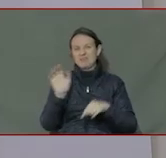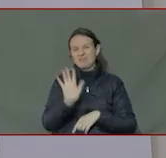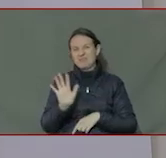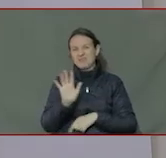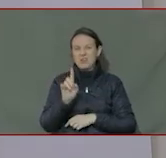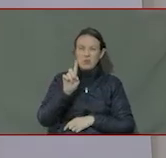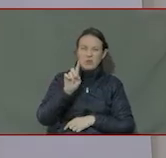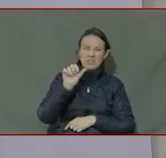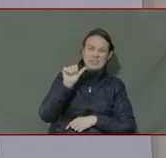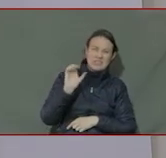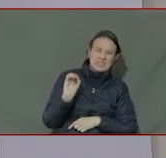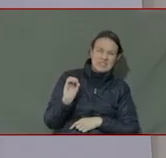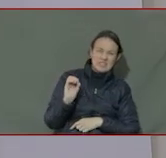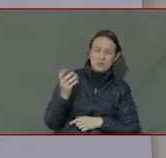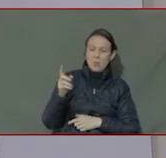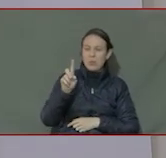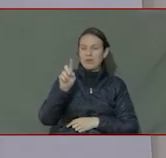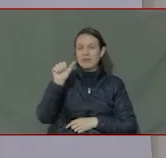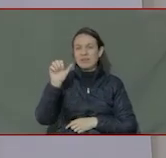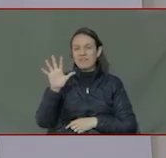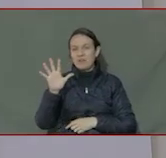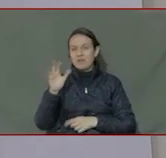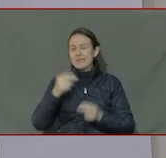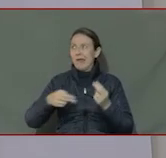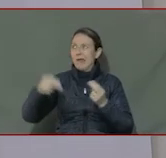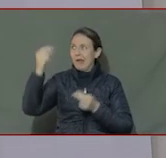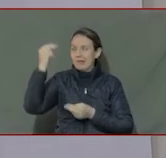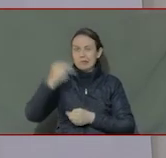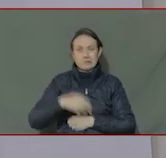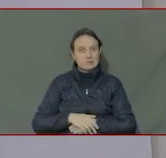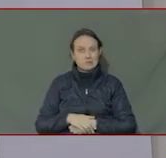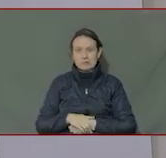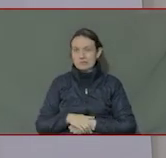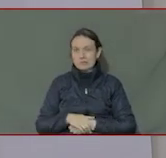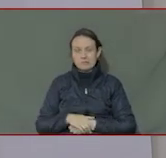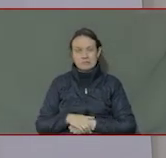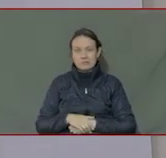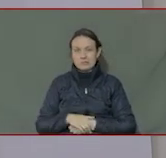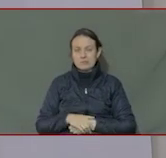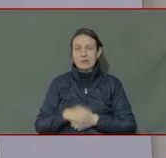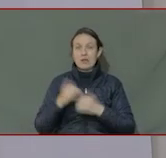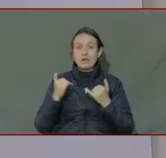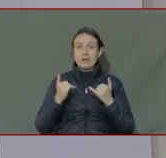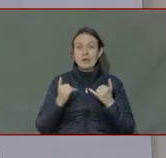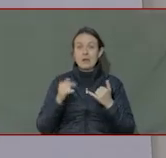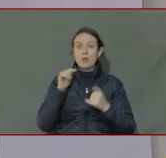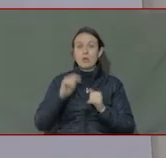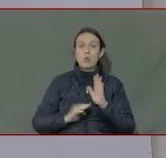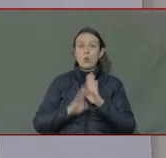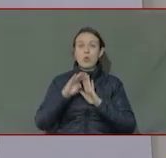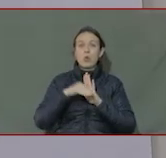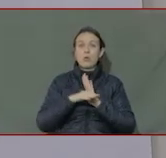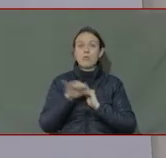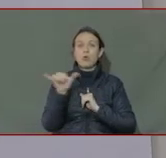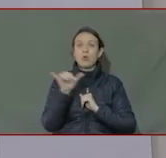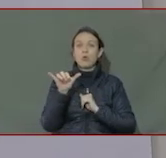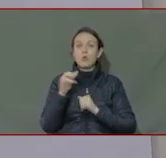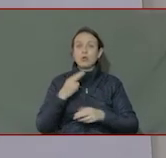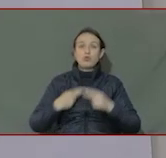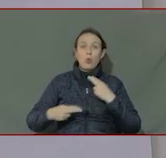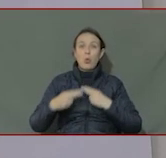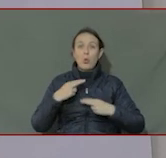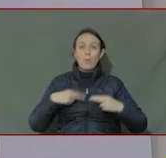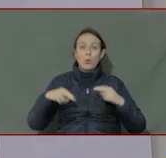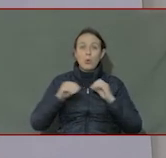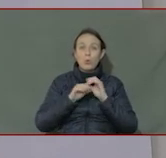or 165 milligram. It's too high. So now according to that graph, which hormone is now released? Can you see it in the